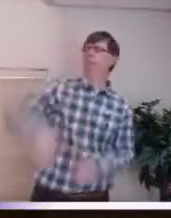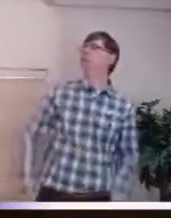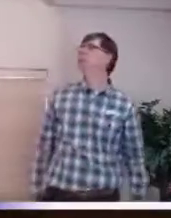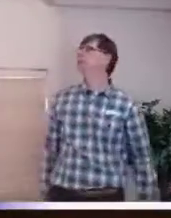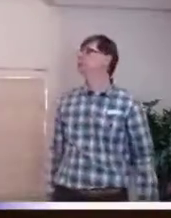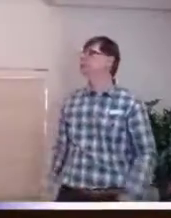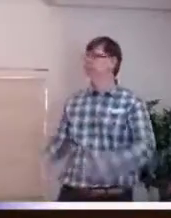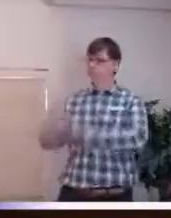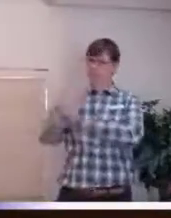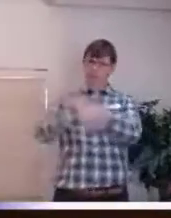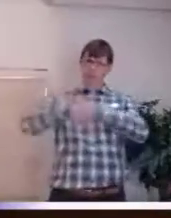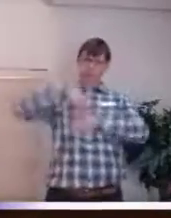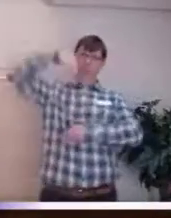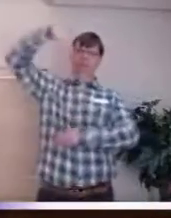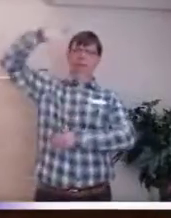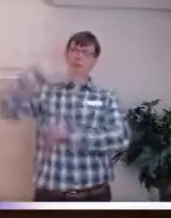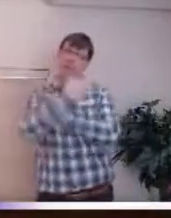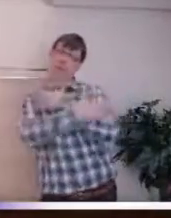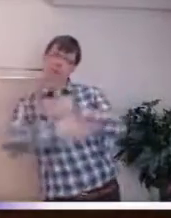with the spiritual bypass?